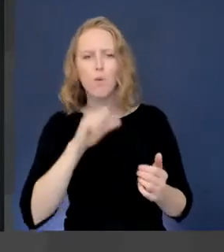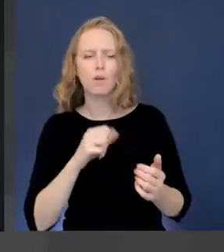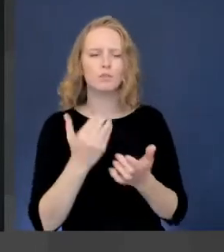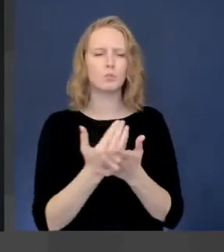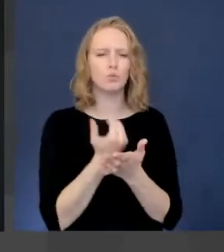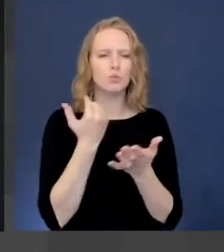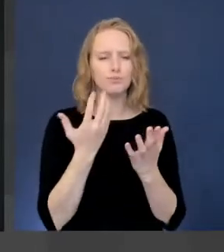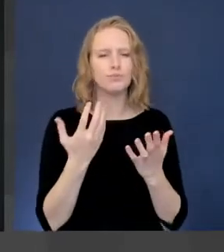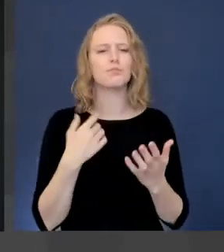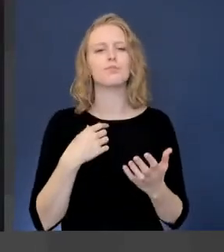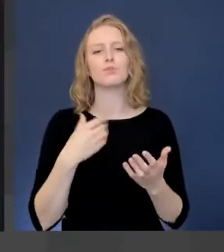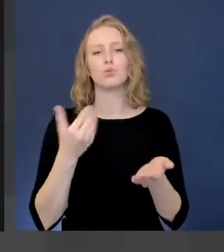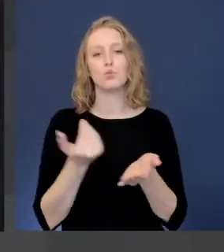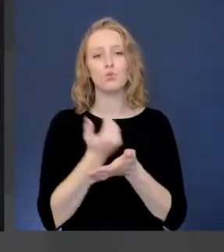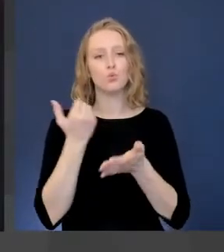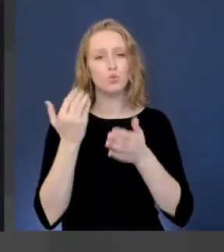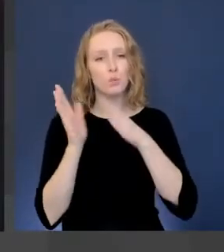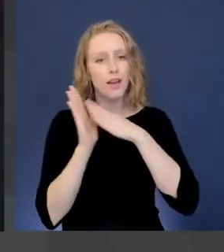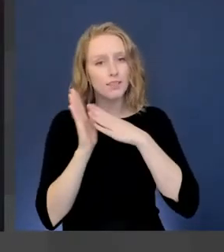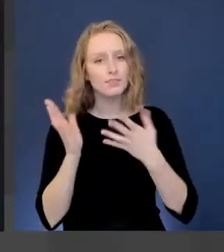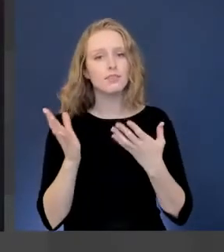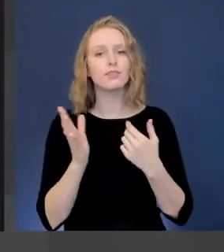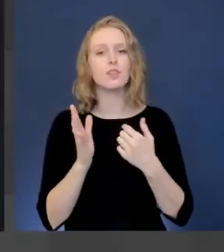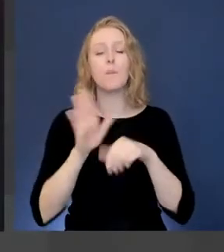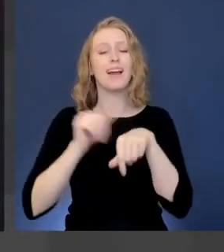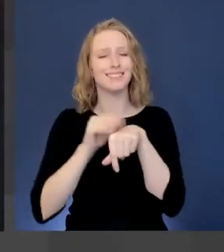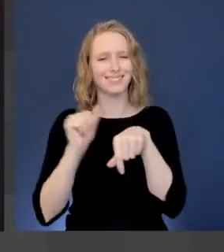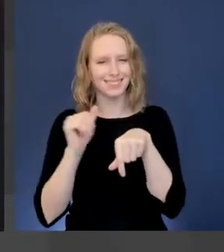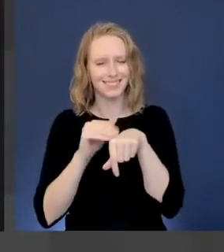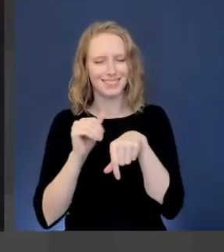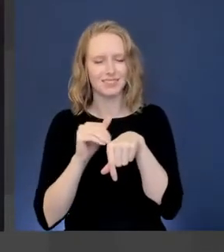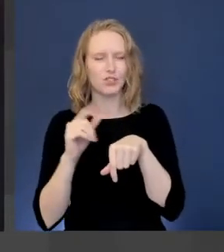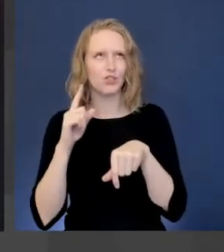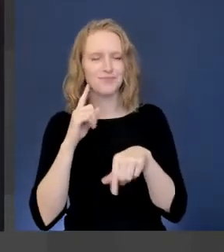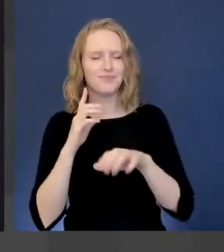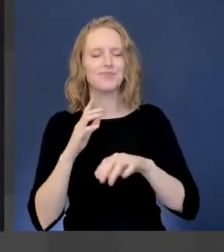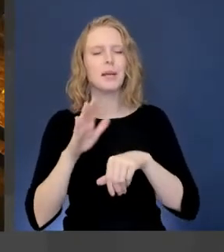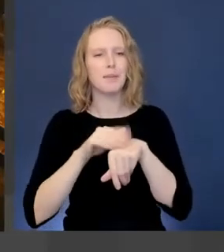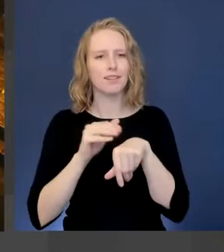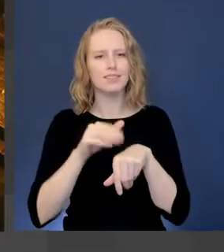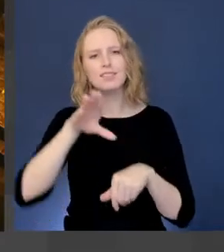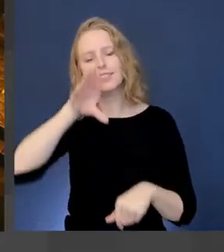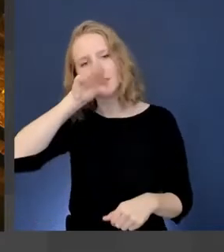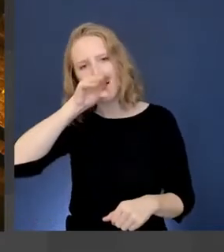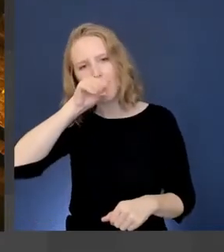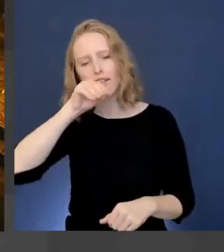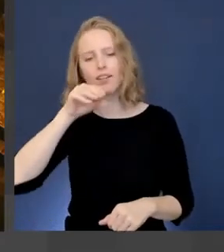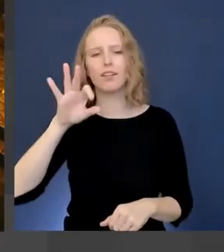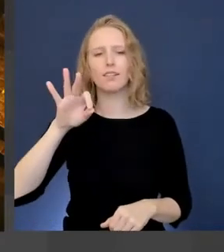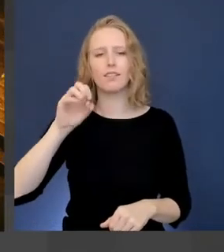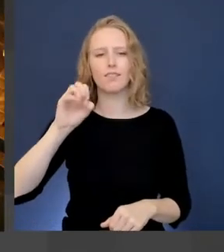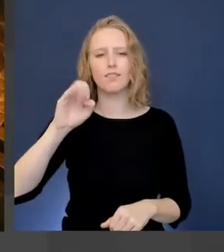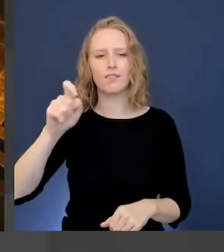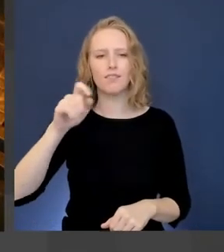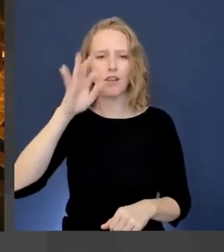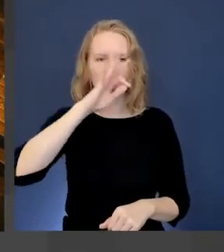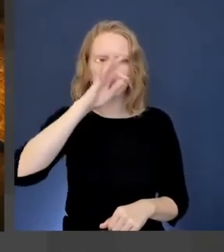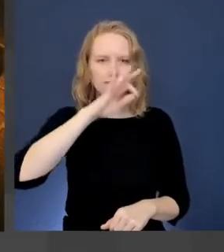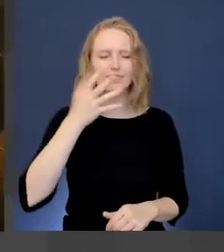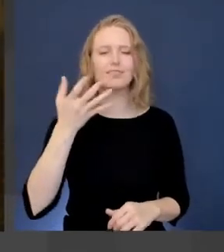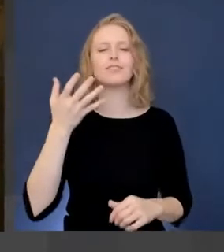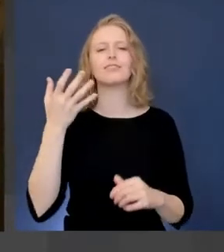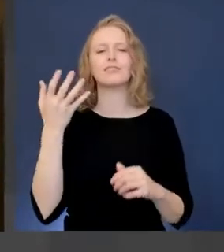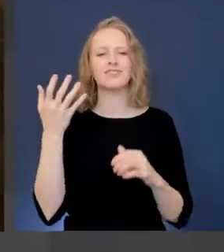tons of new pets. We have things like the duck and the fox, and I am so in love with all of them. We have